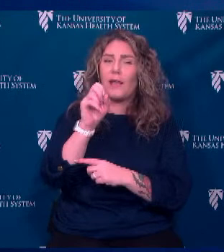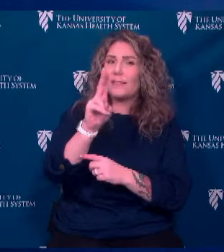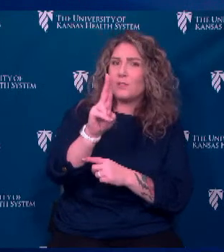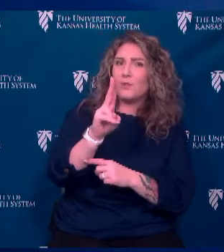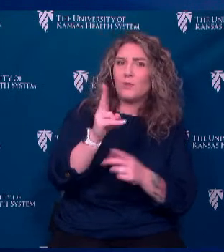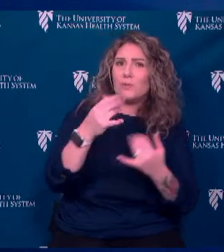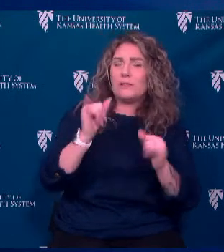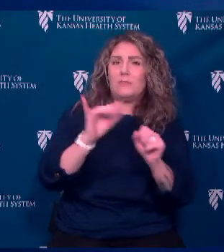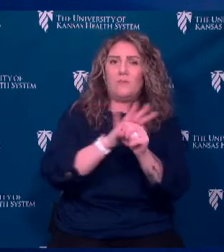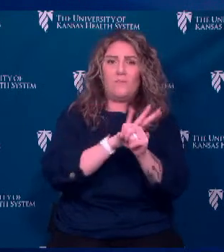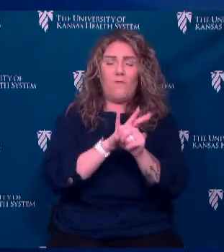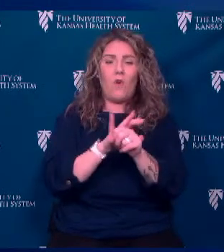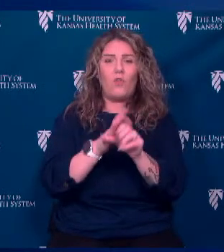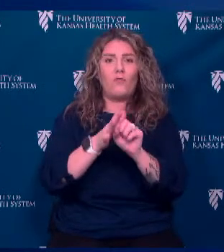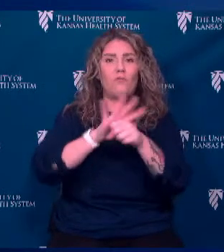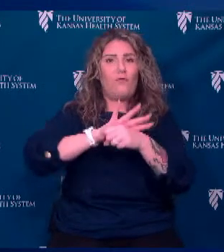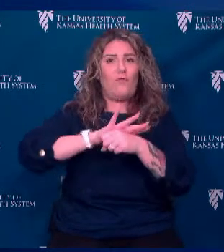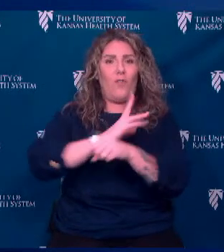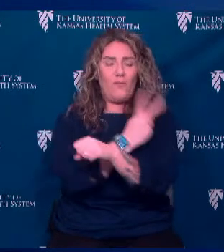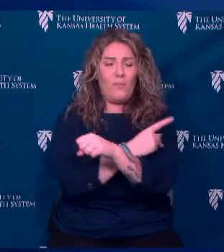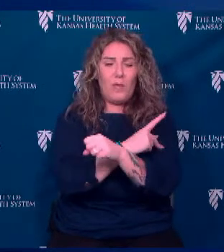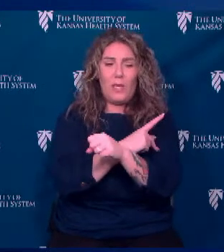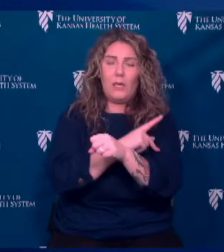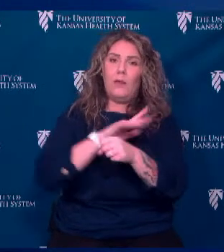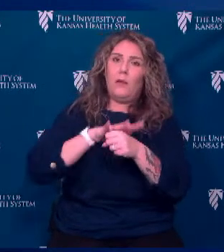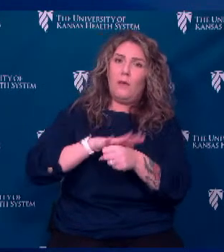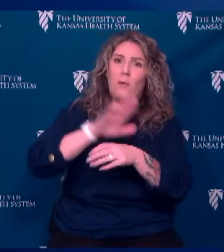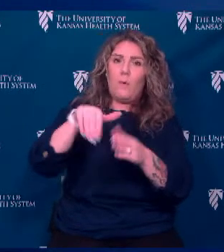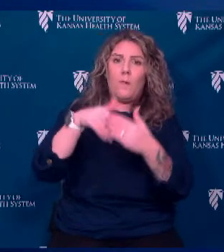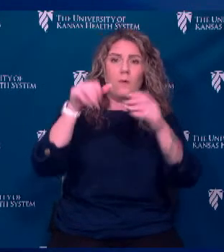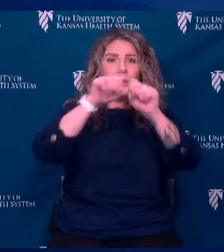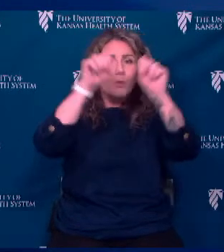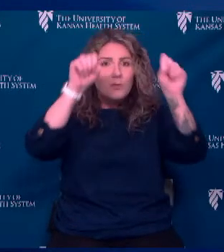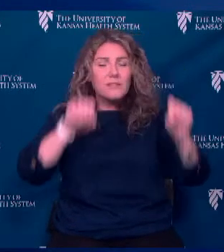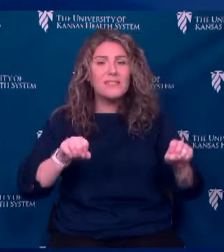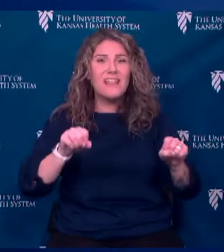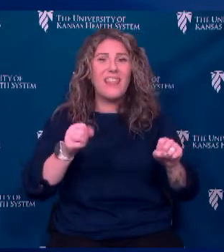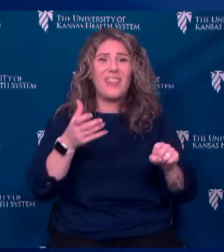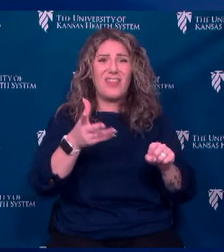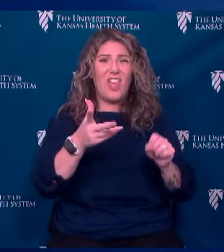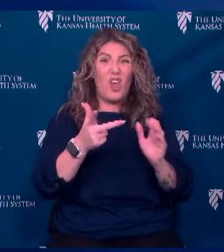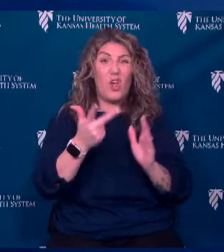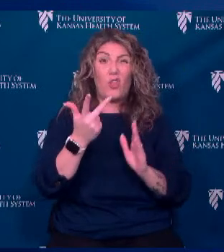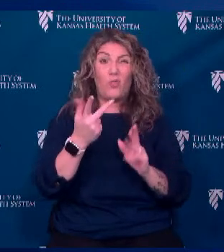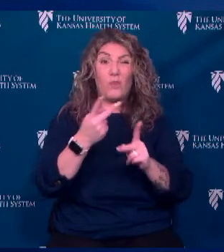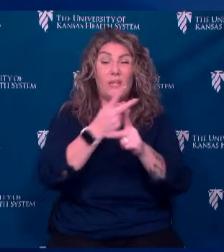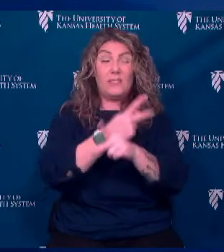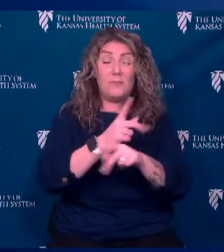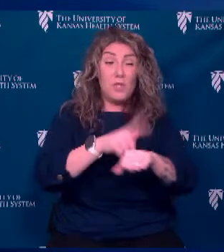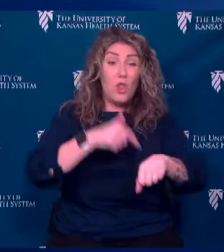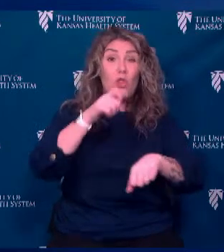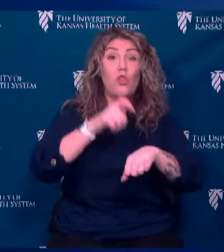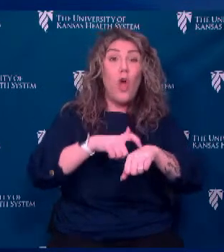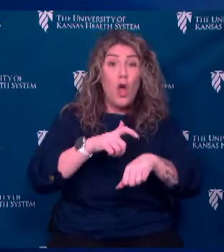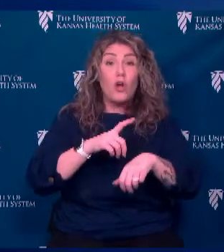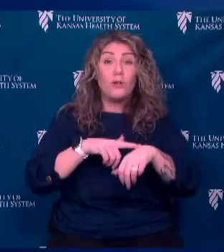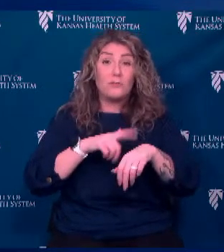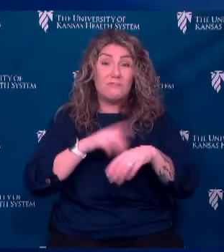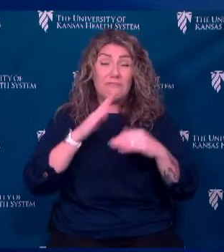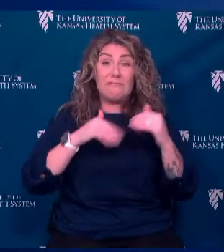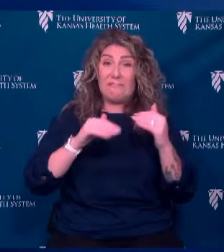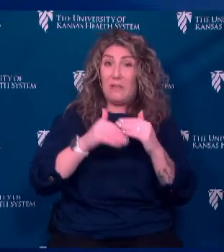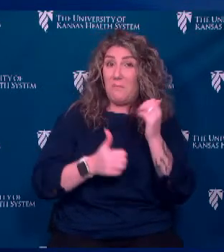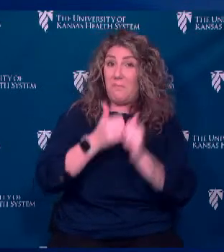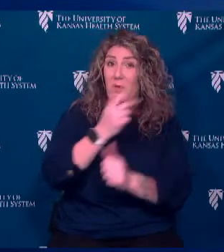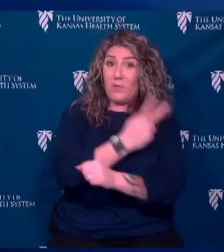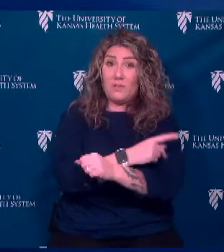patients. That puts a stress on the whole system because they are there usually 3 times longer than most ICU patients. Casey Pickering is the nurse manager